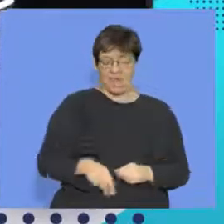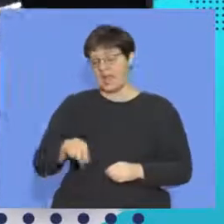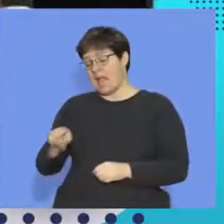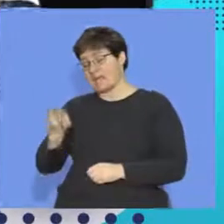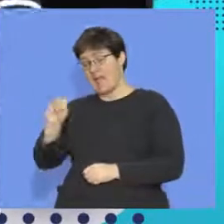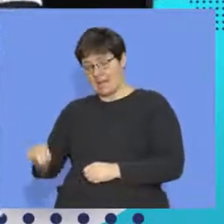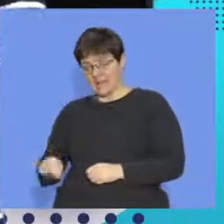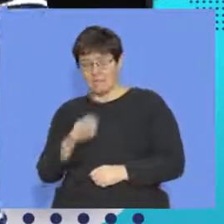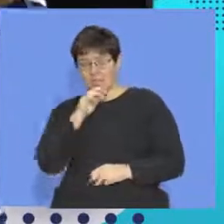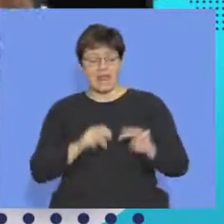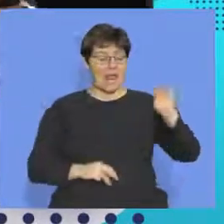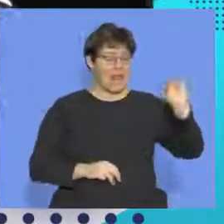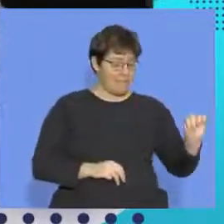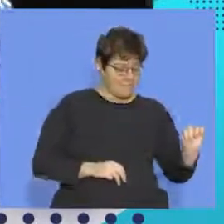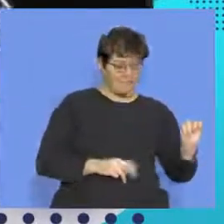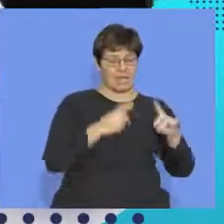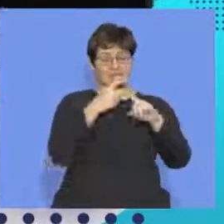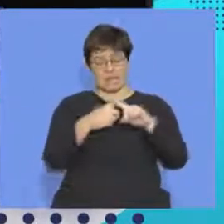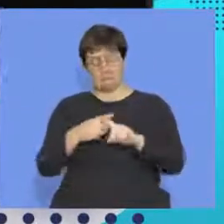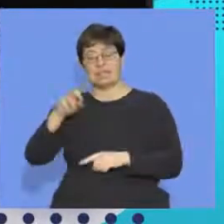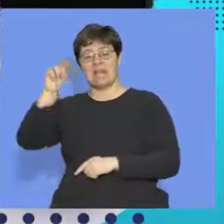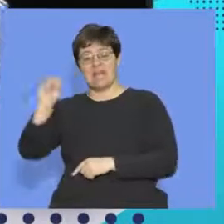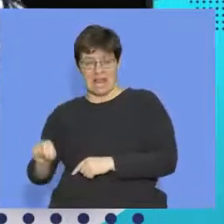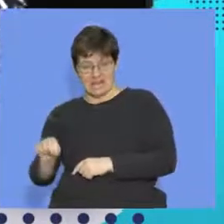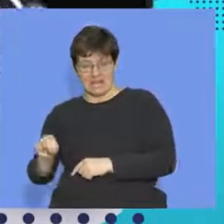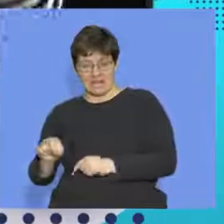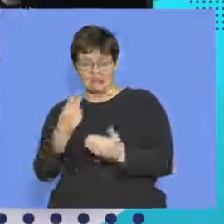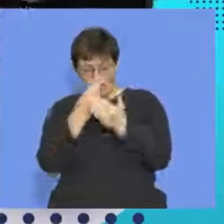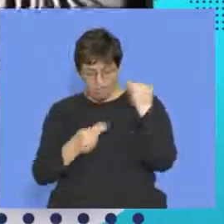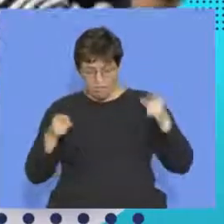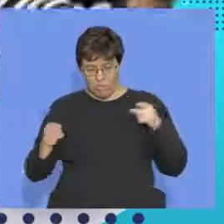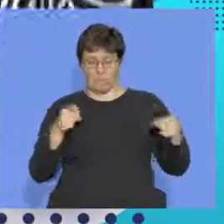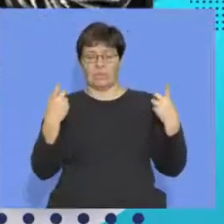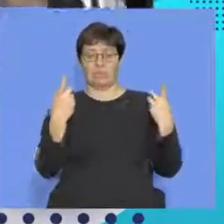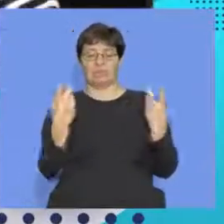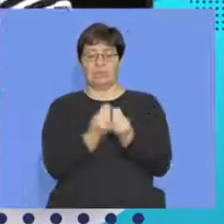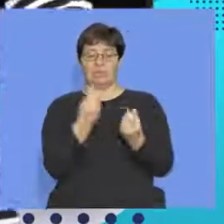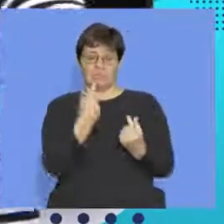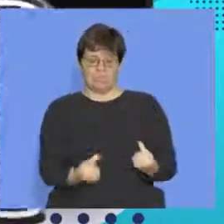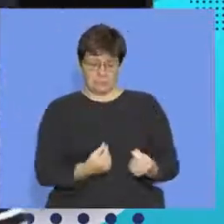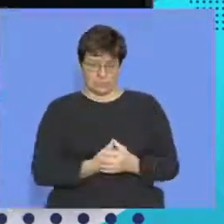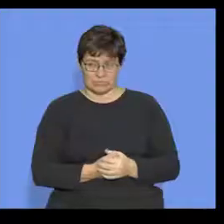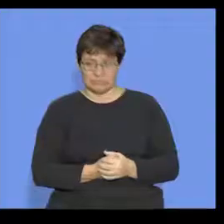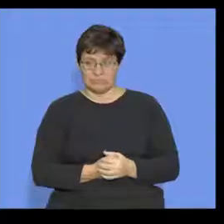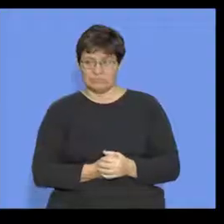there is M multiplied by N ways of doing both together.